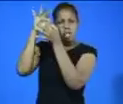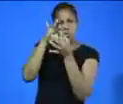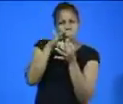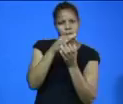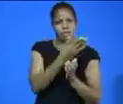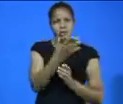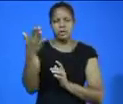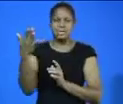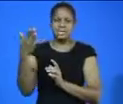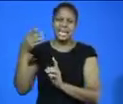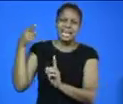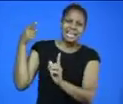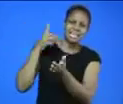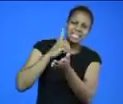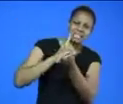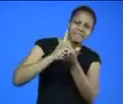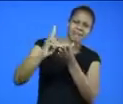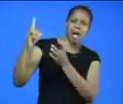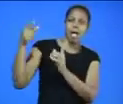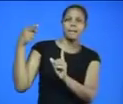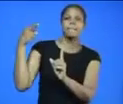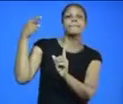divine purpose.